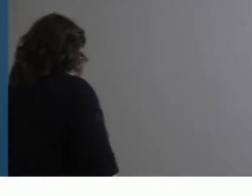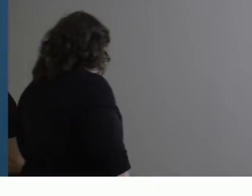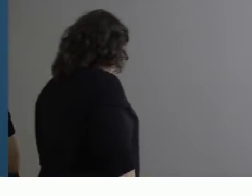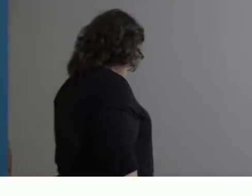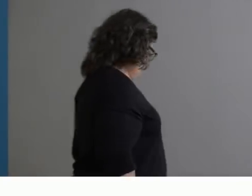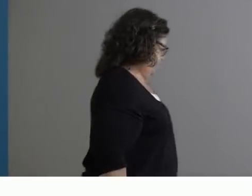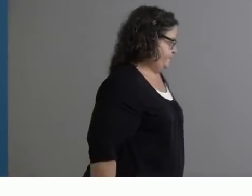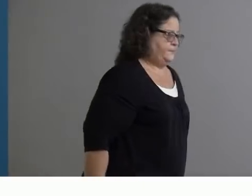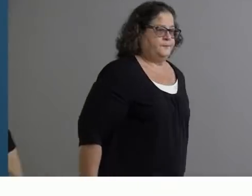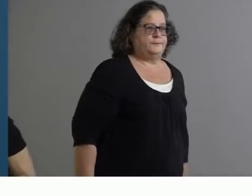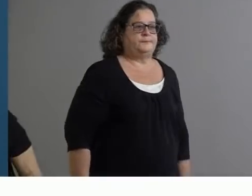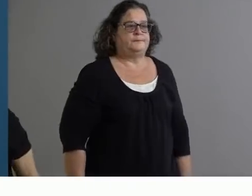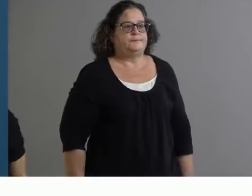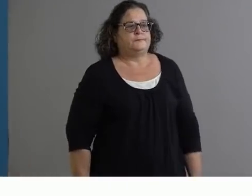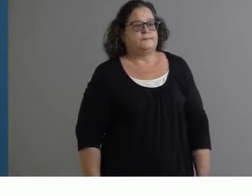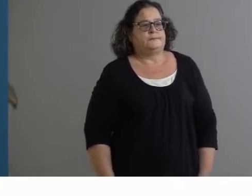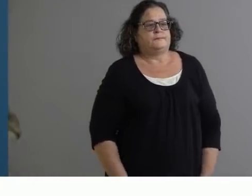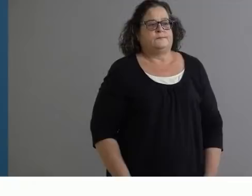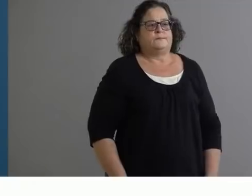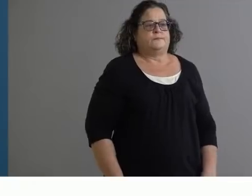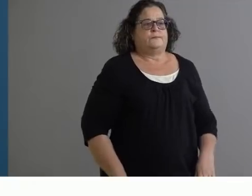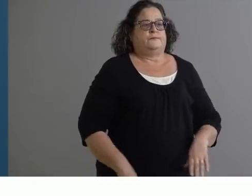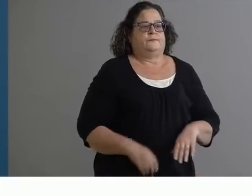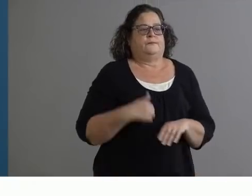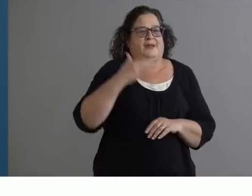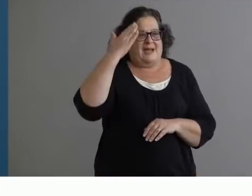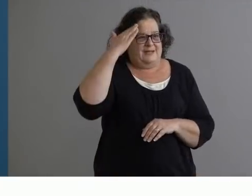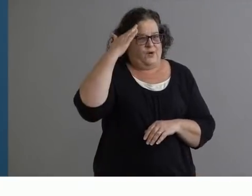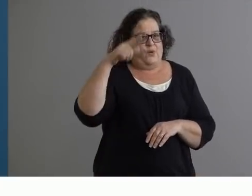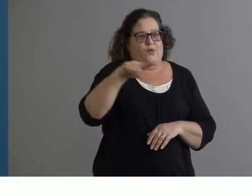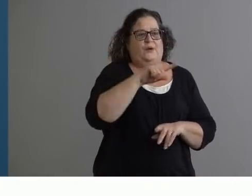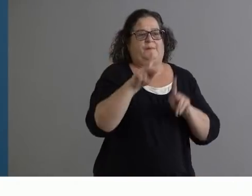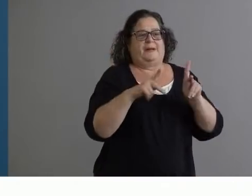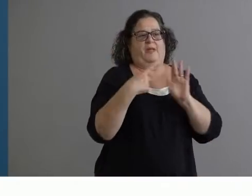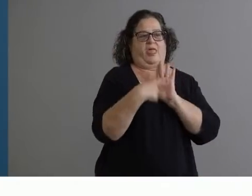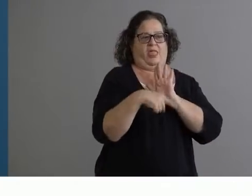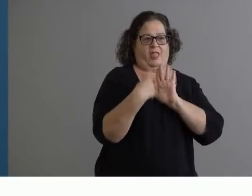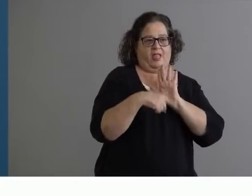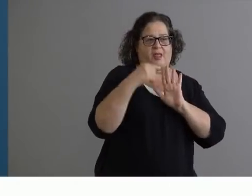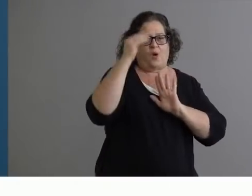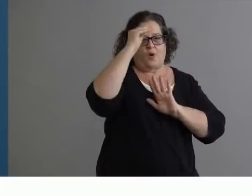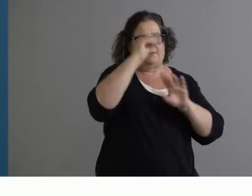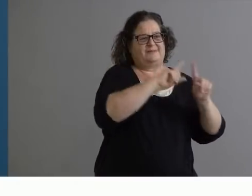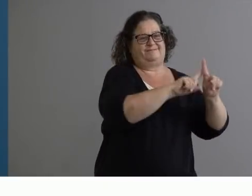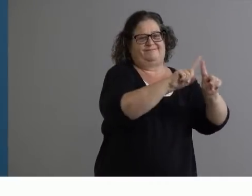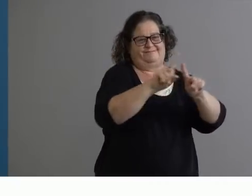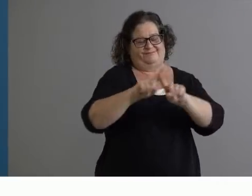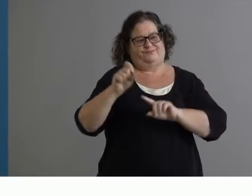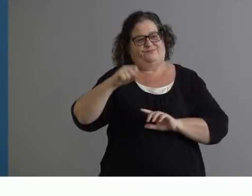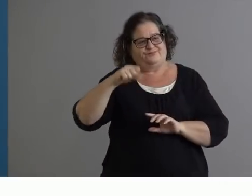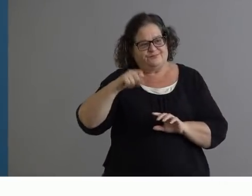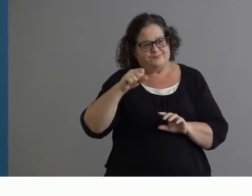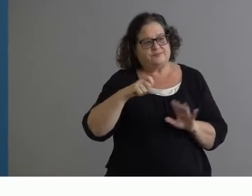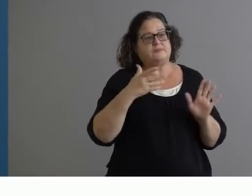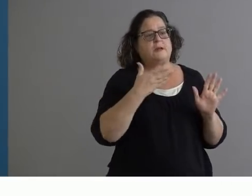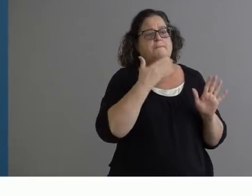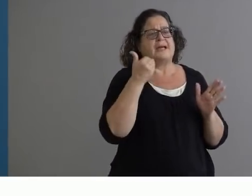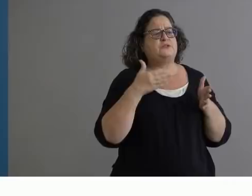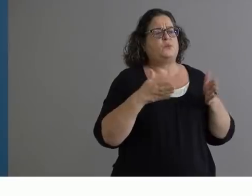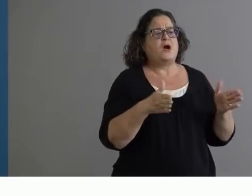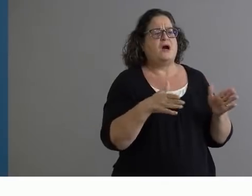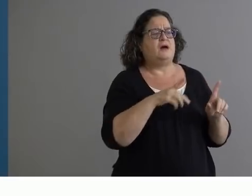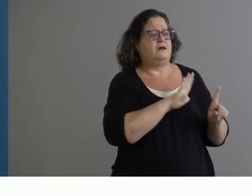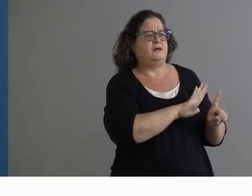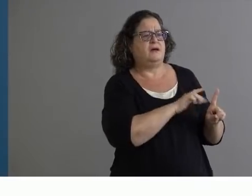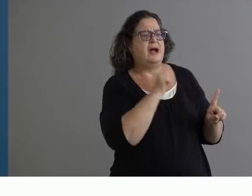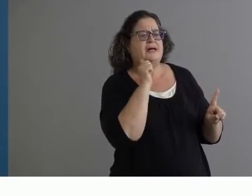are differing opinions out there on how Arizona has handled this